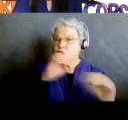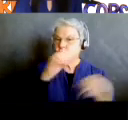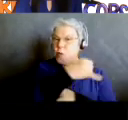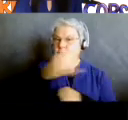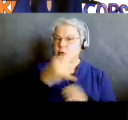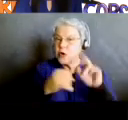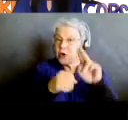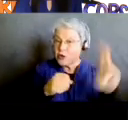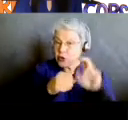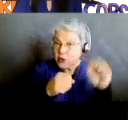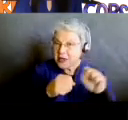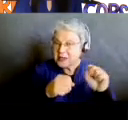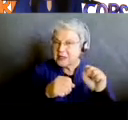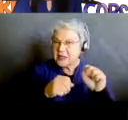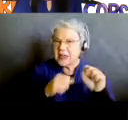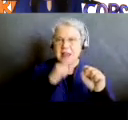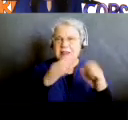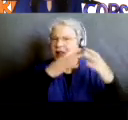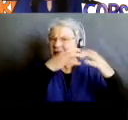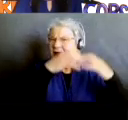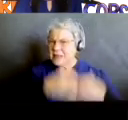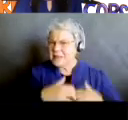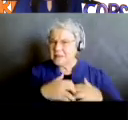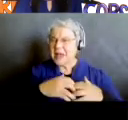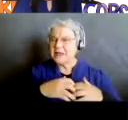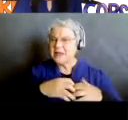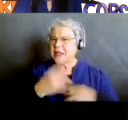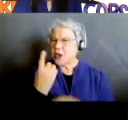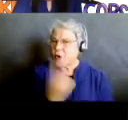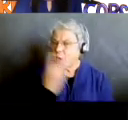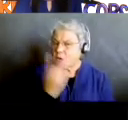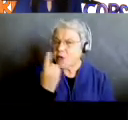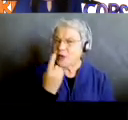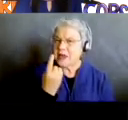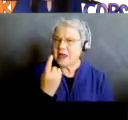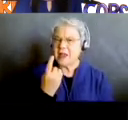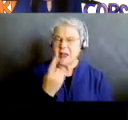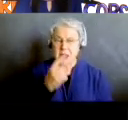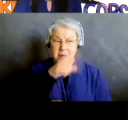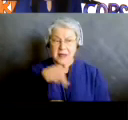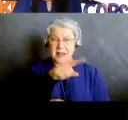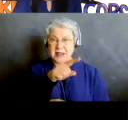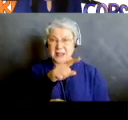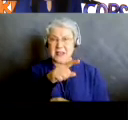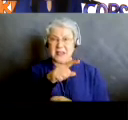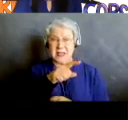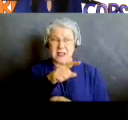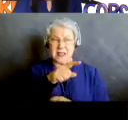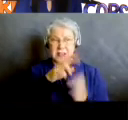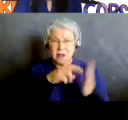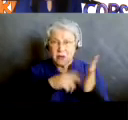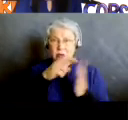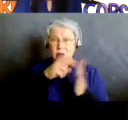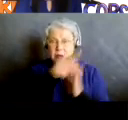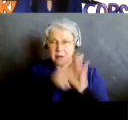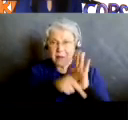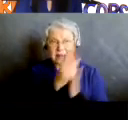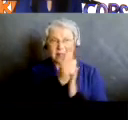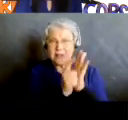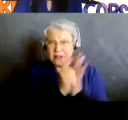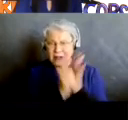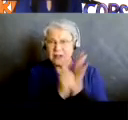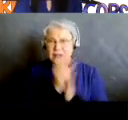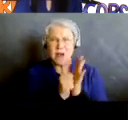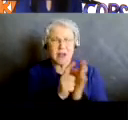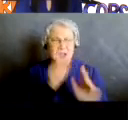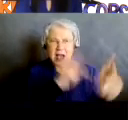just about dismantling these enforcement regimes that subject thousands of people across the world to detention,